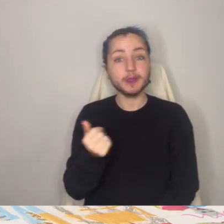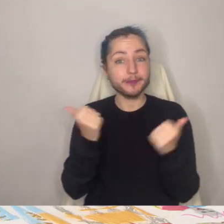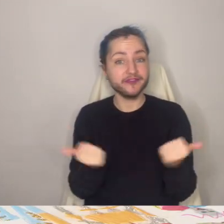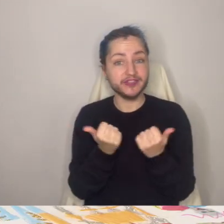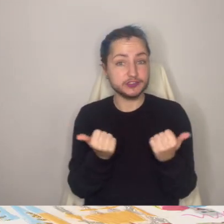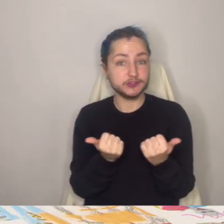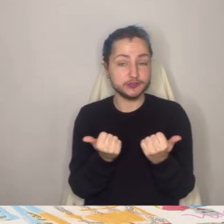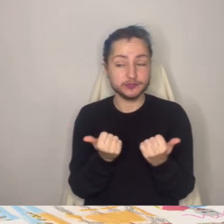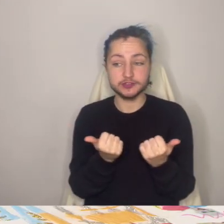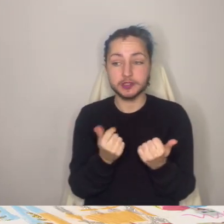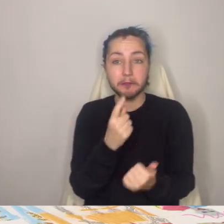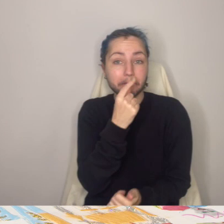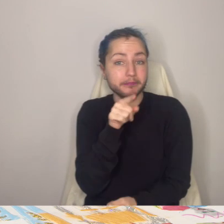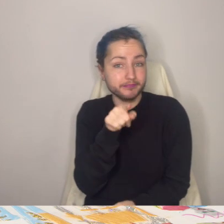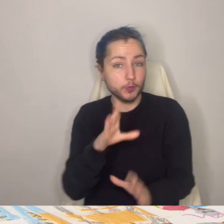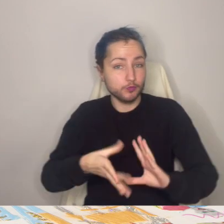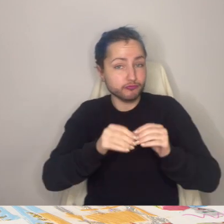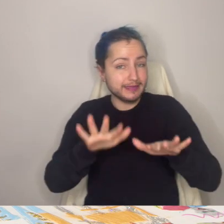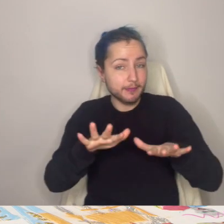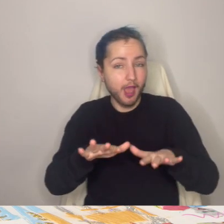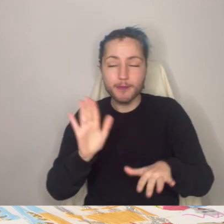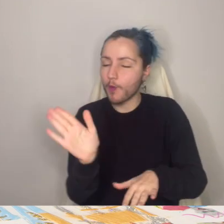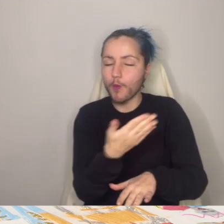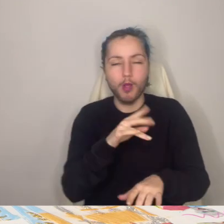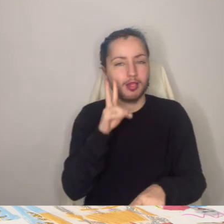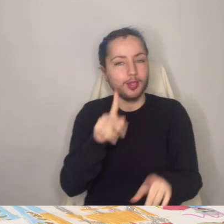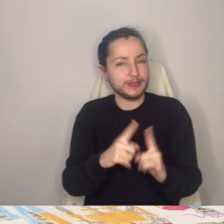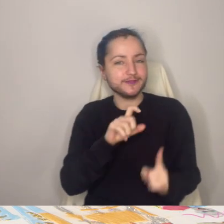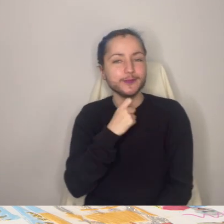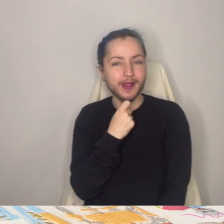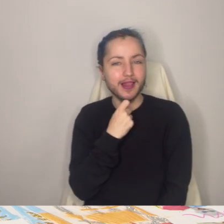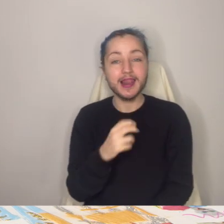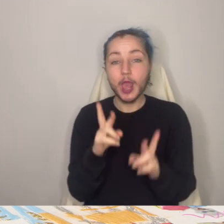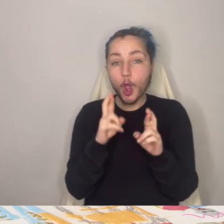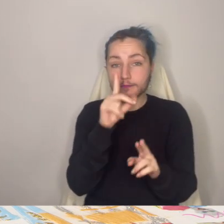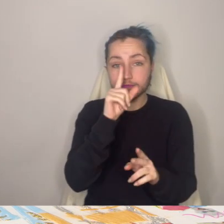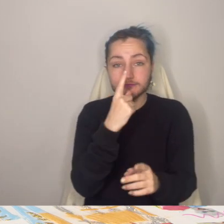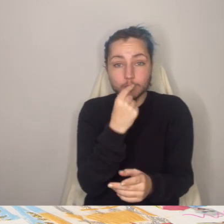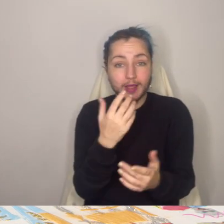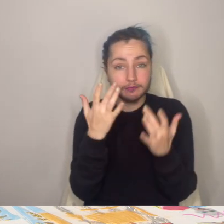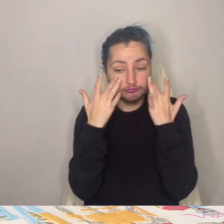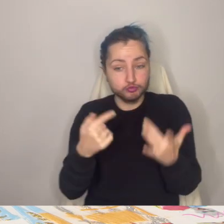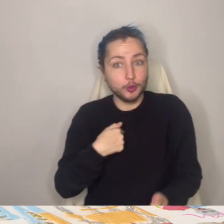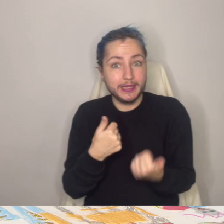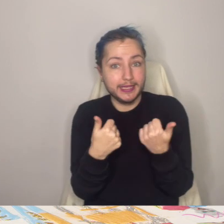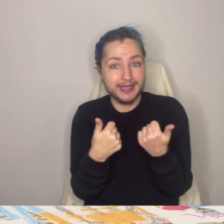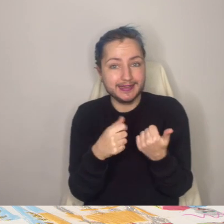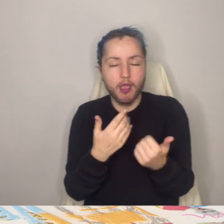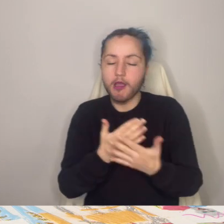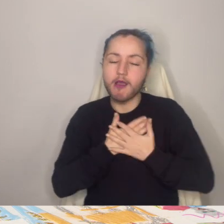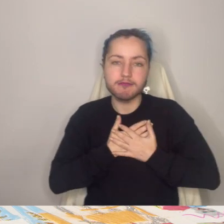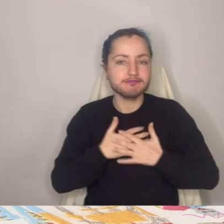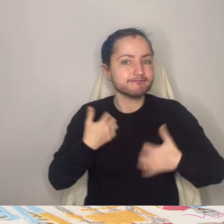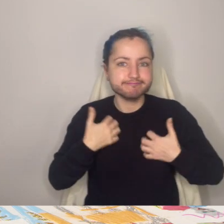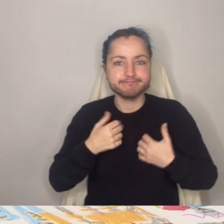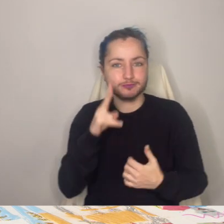the finished outcomes that you could be creating, and everyone's will look completely different, and I hope that you can share them with me. I'd